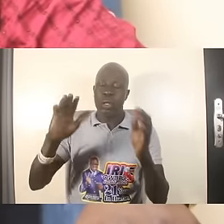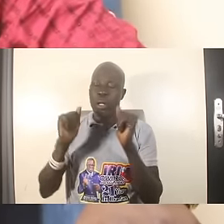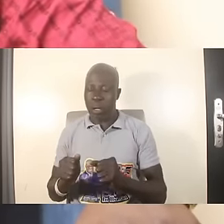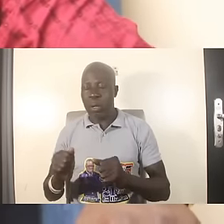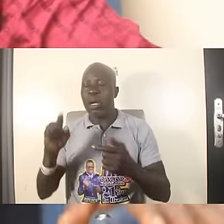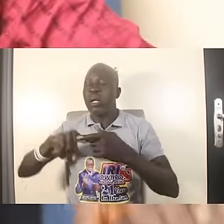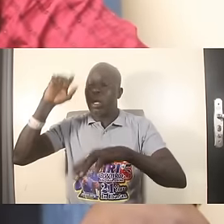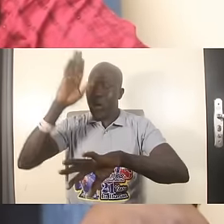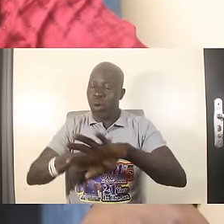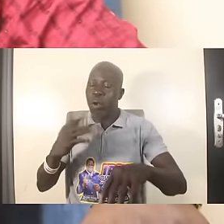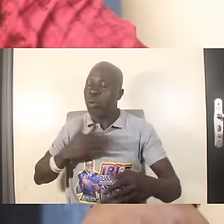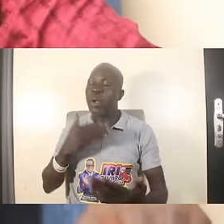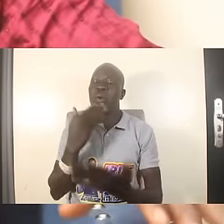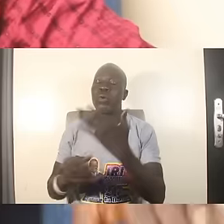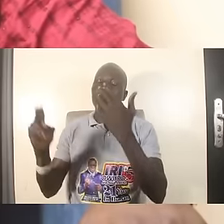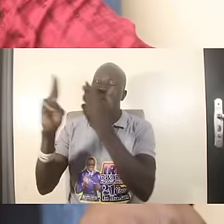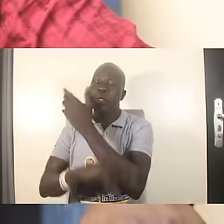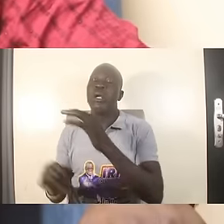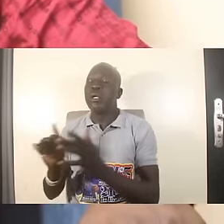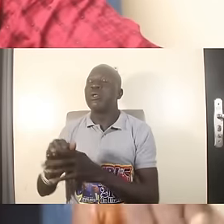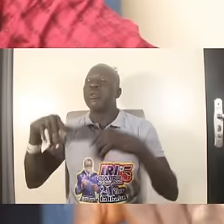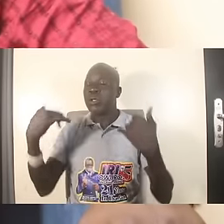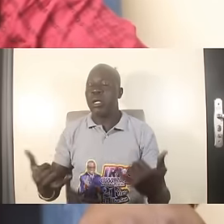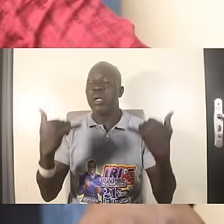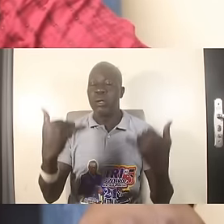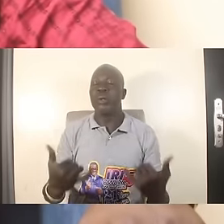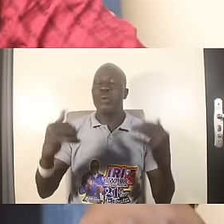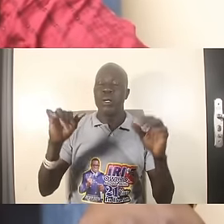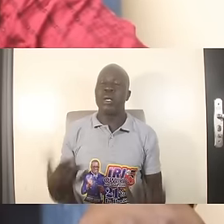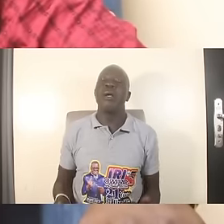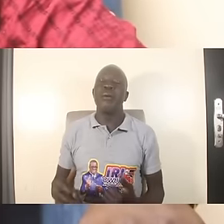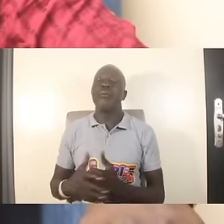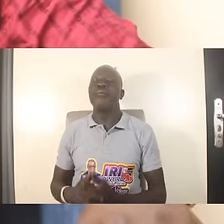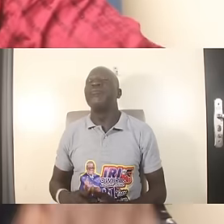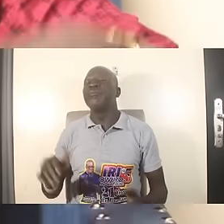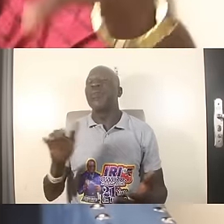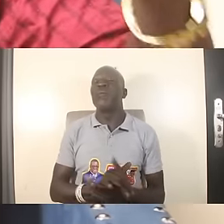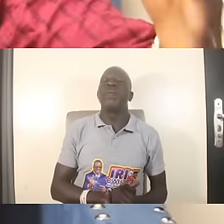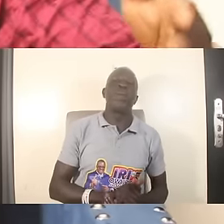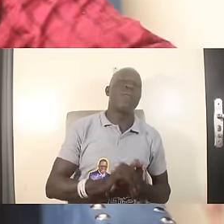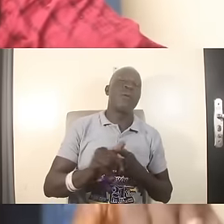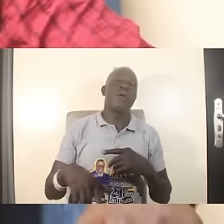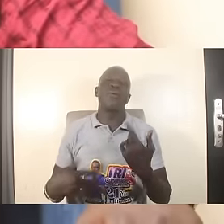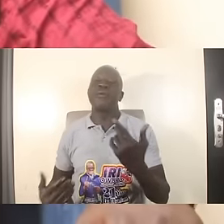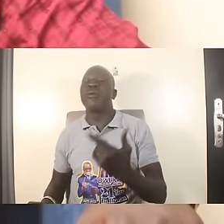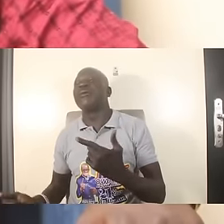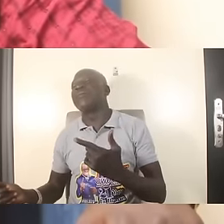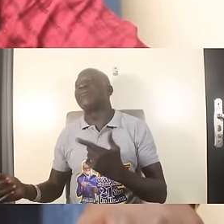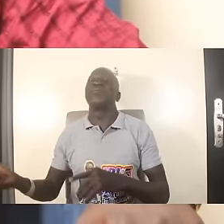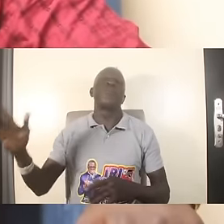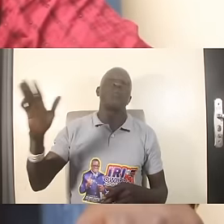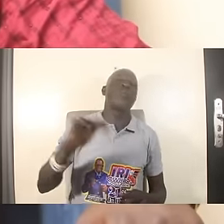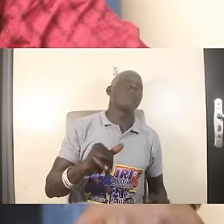agbara ti o pere aye me jade o were were agbara ba ti de